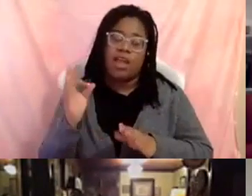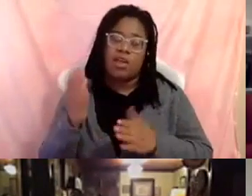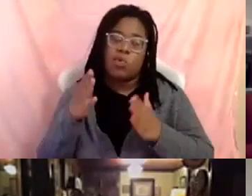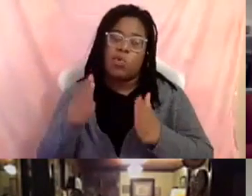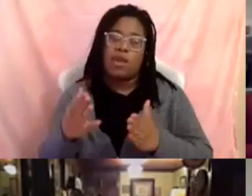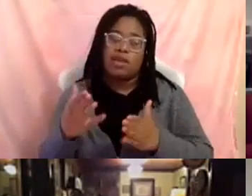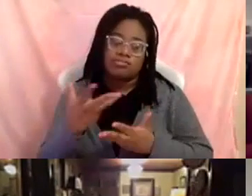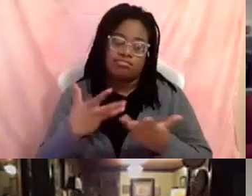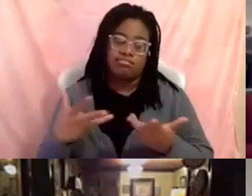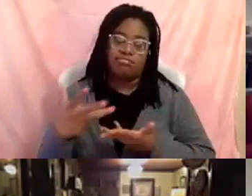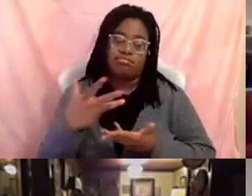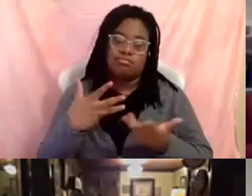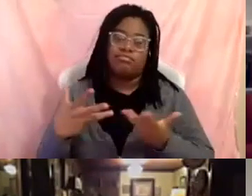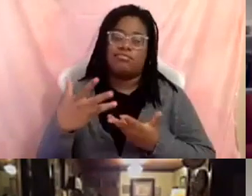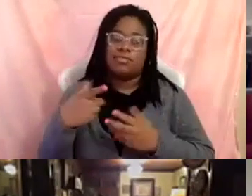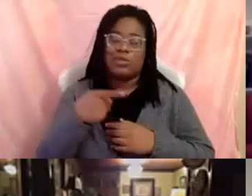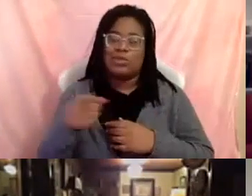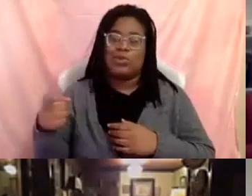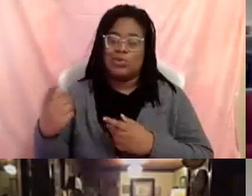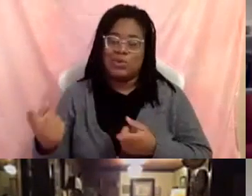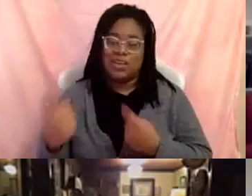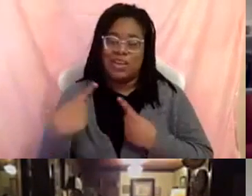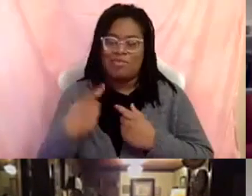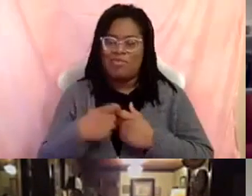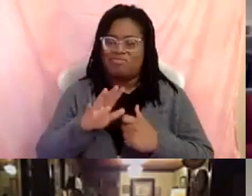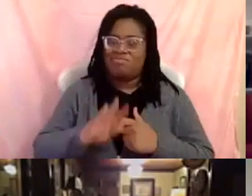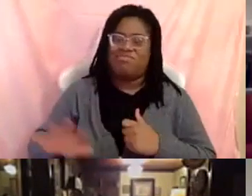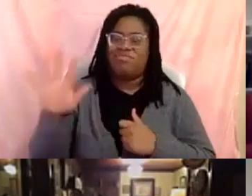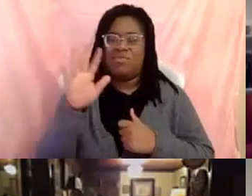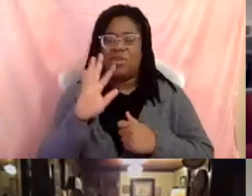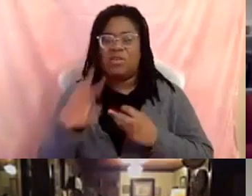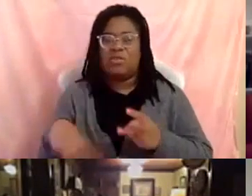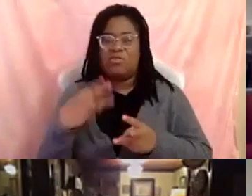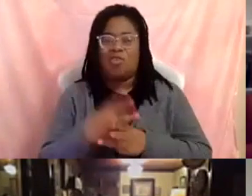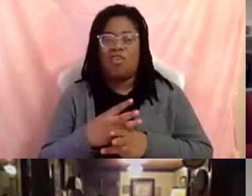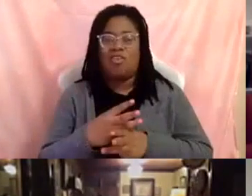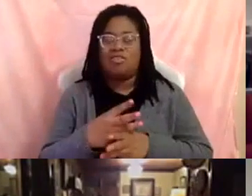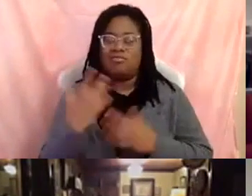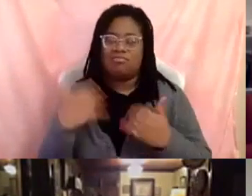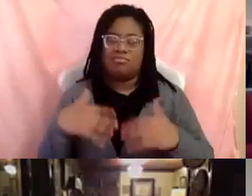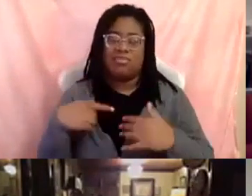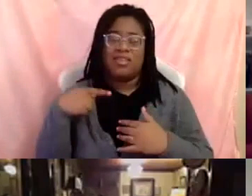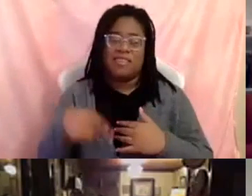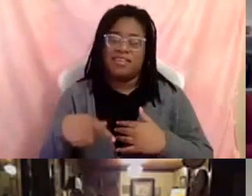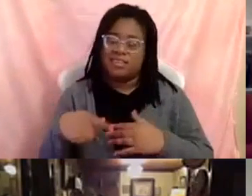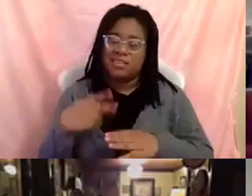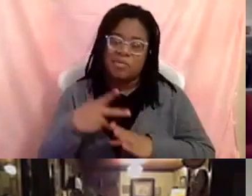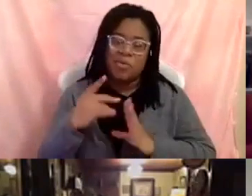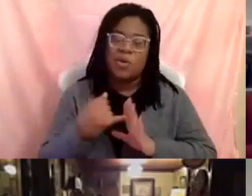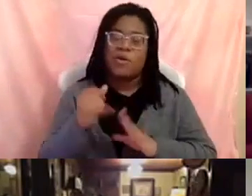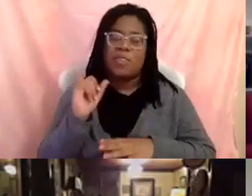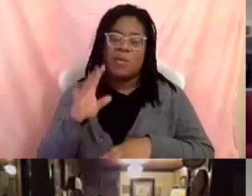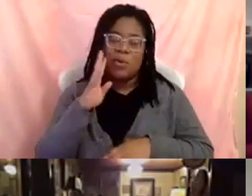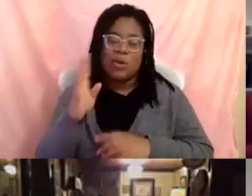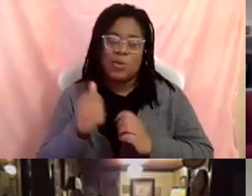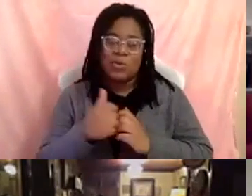that so many of you tuned in tonight from literally all over the world. And this was definitely a program that we created with